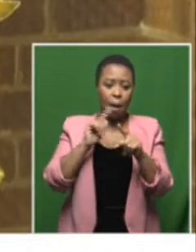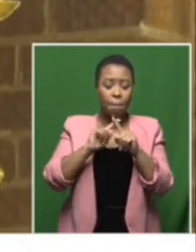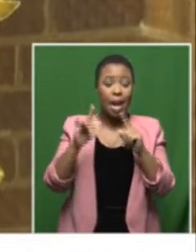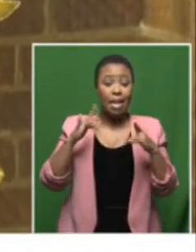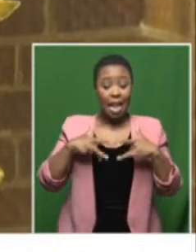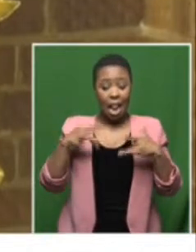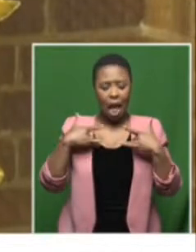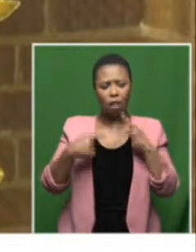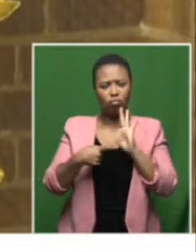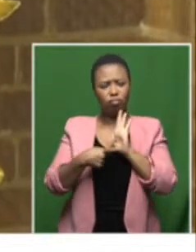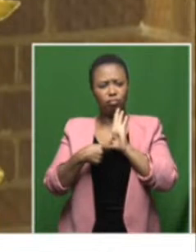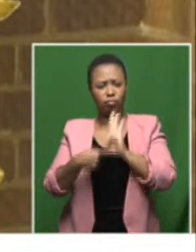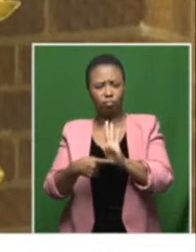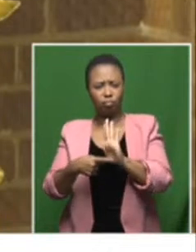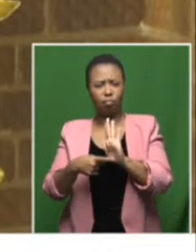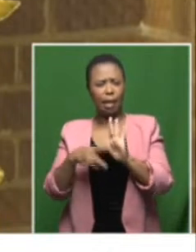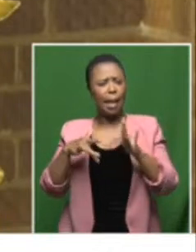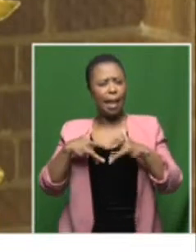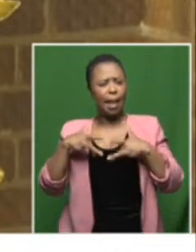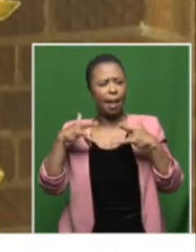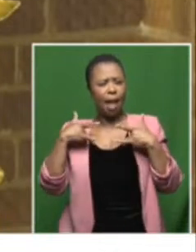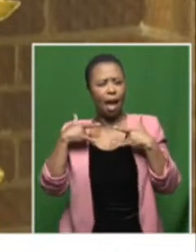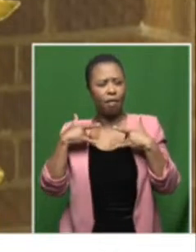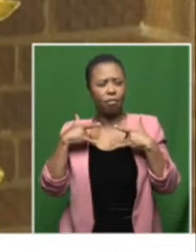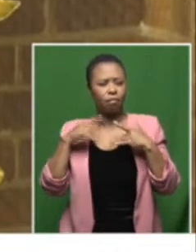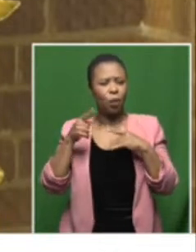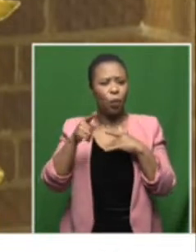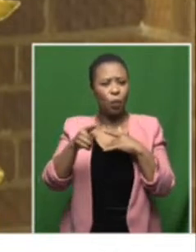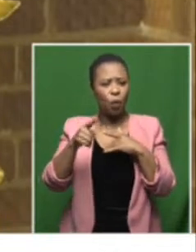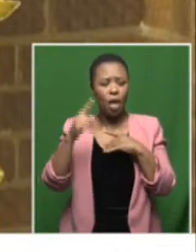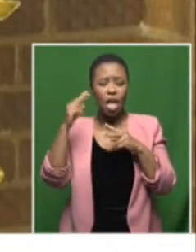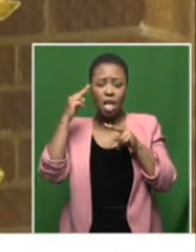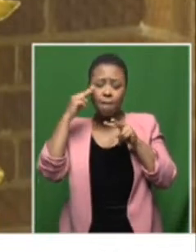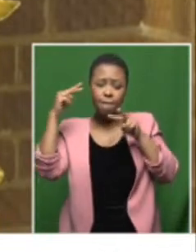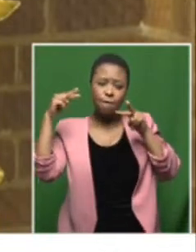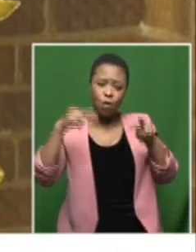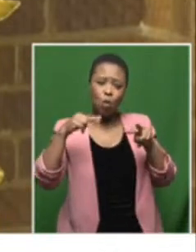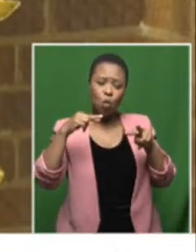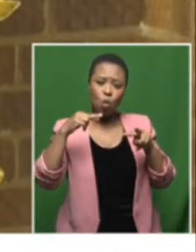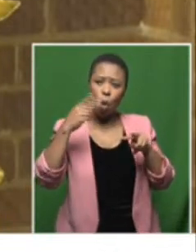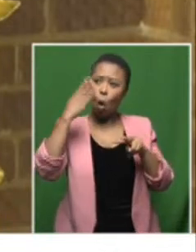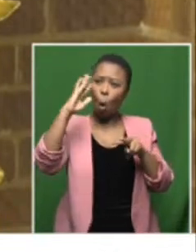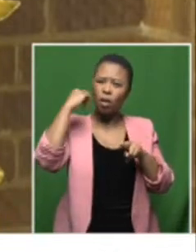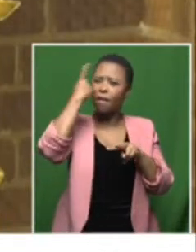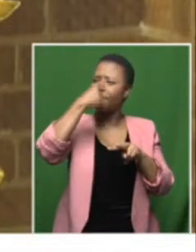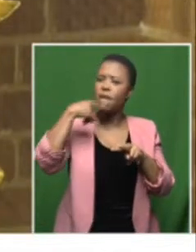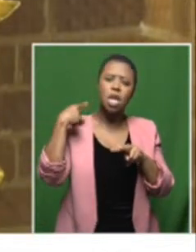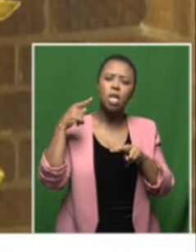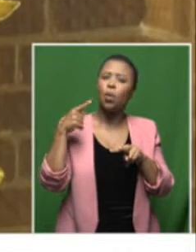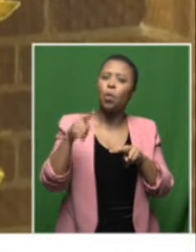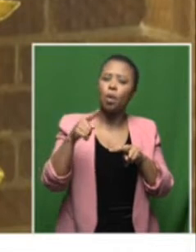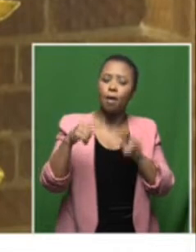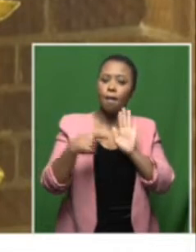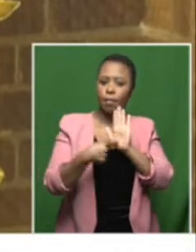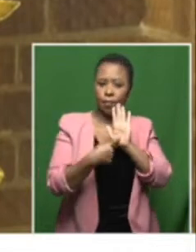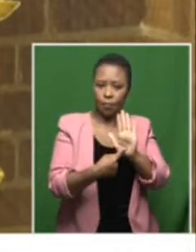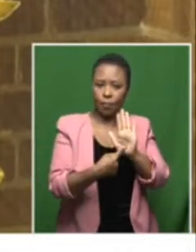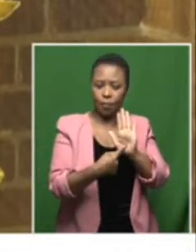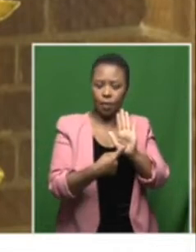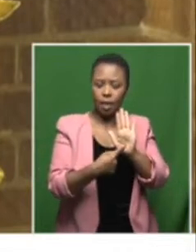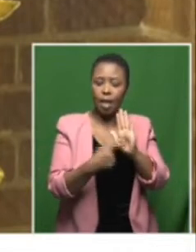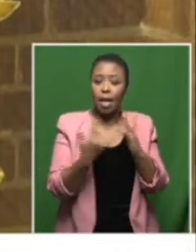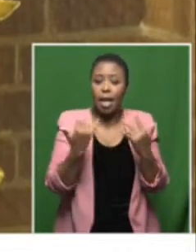life, a view of the face of God. We turn now to this